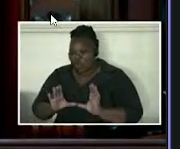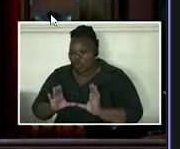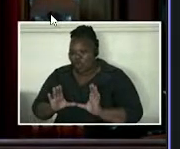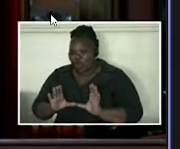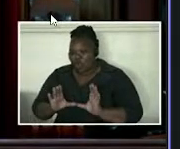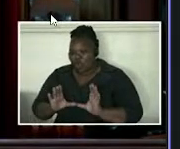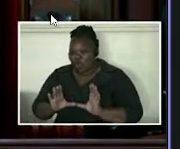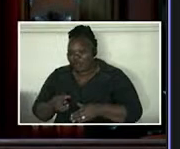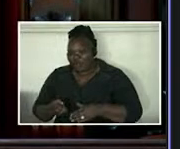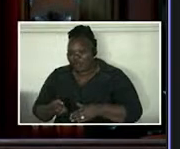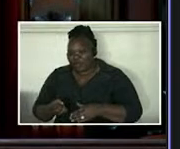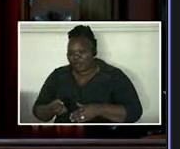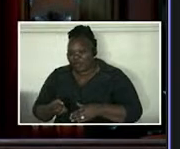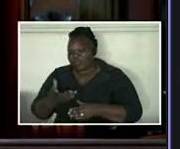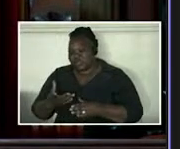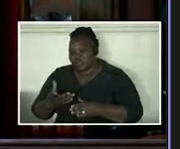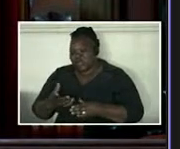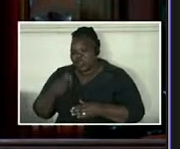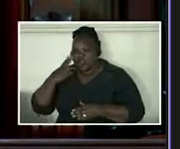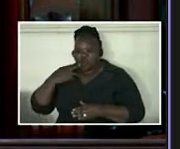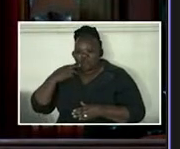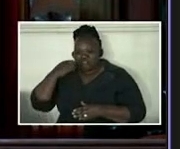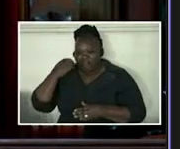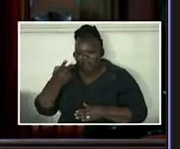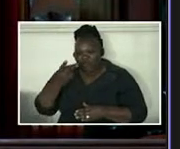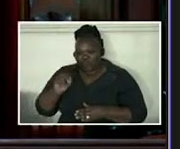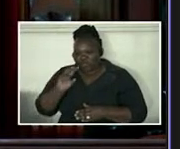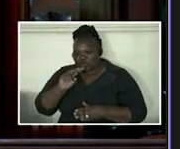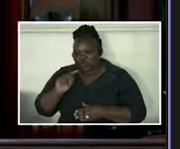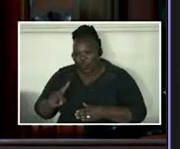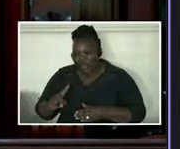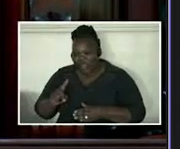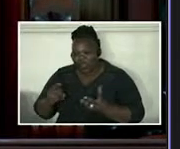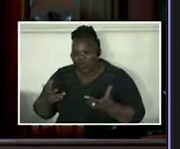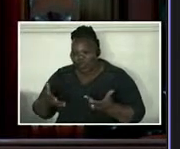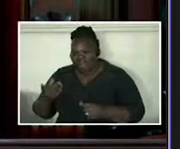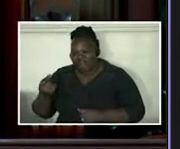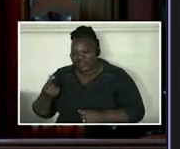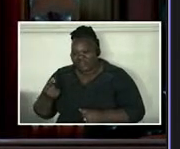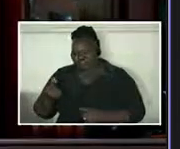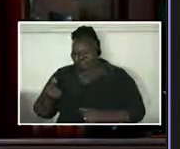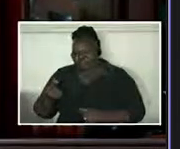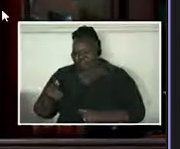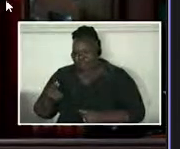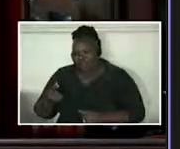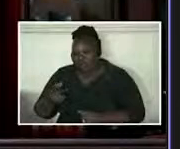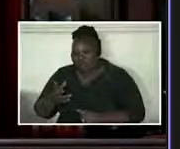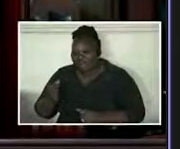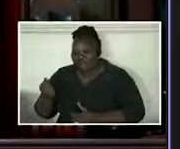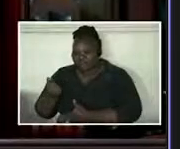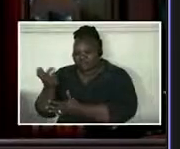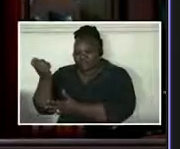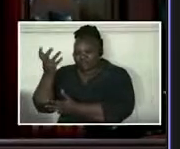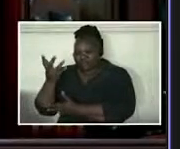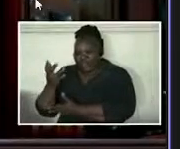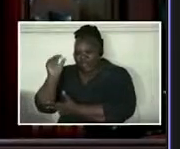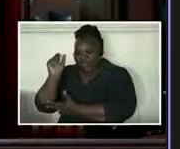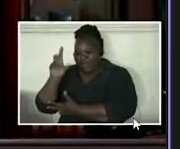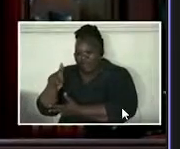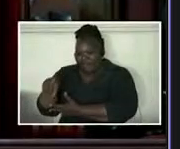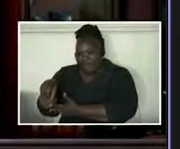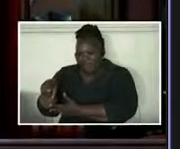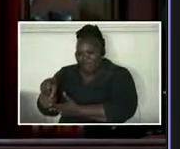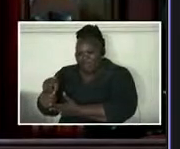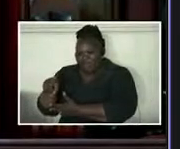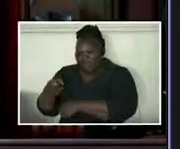budget information in november 2021 where the financial situation of the department was presented the draft app and required budget